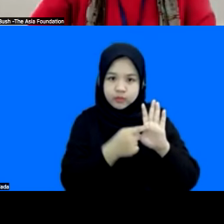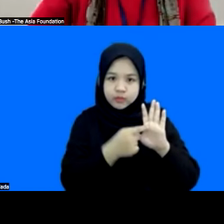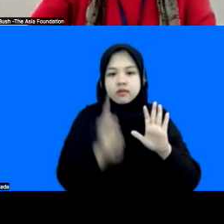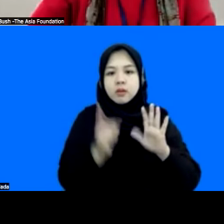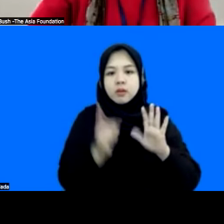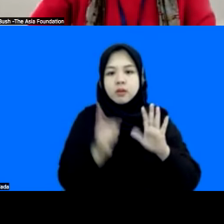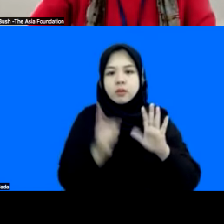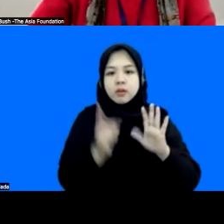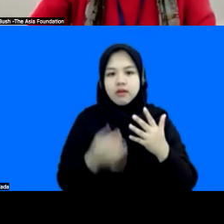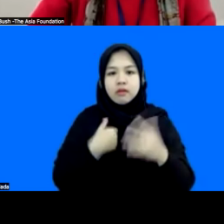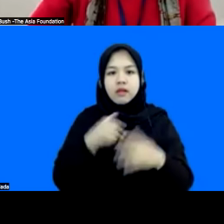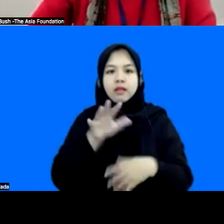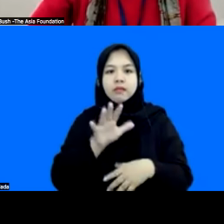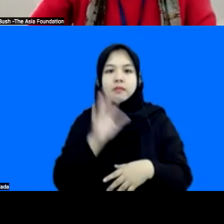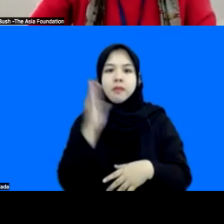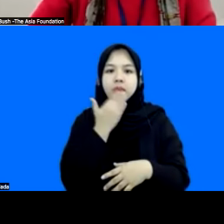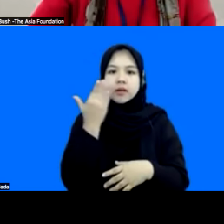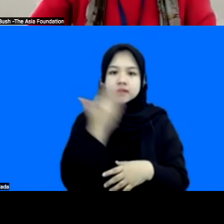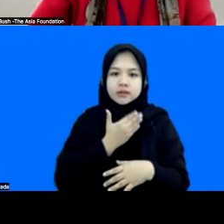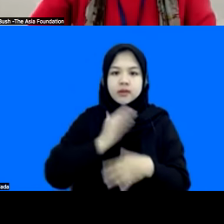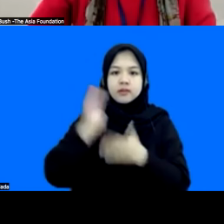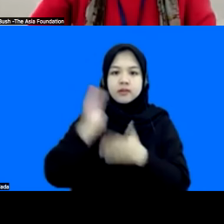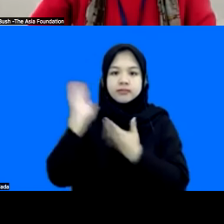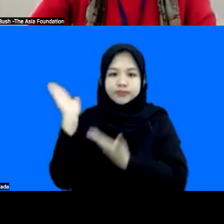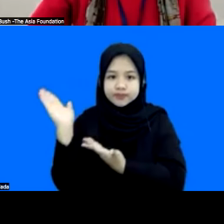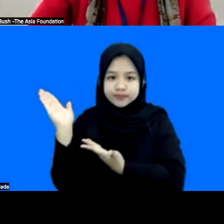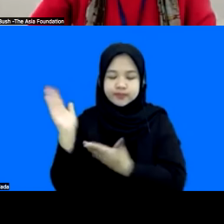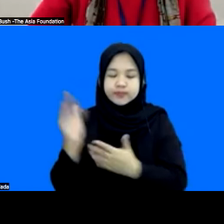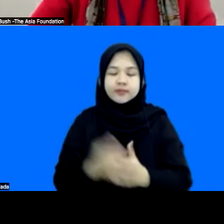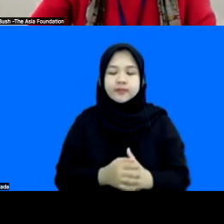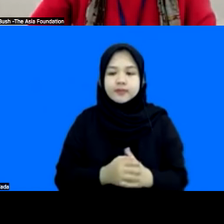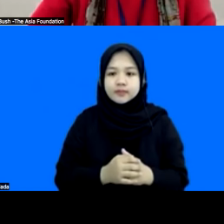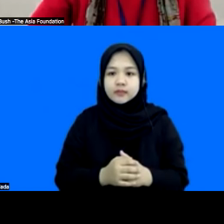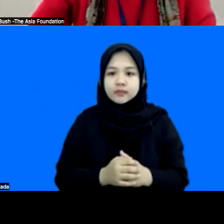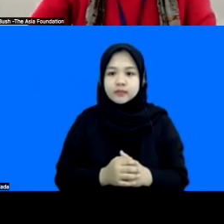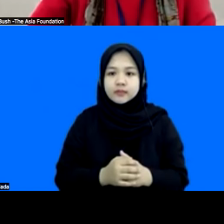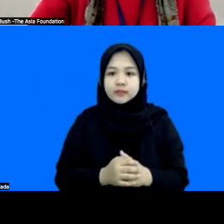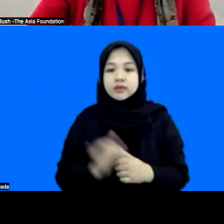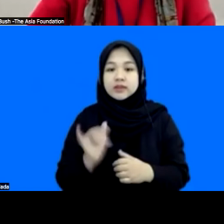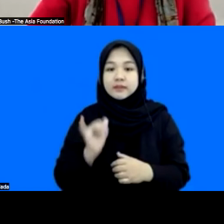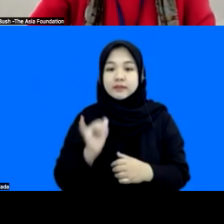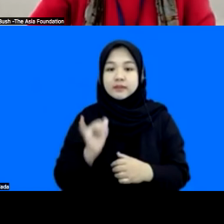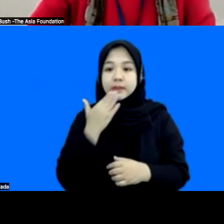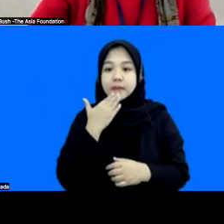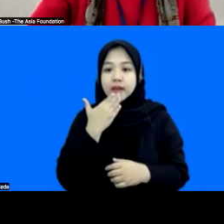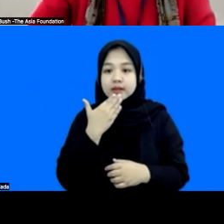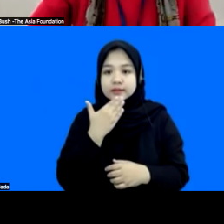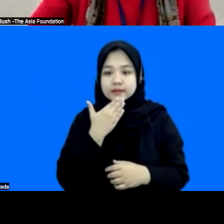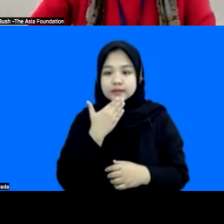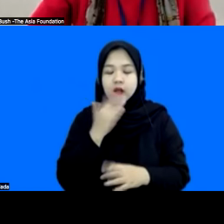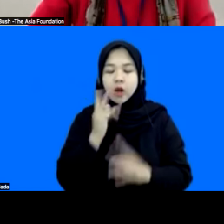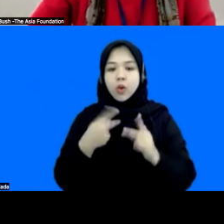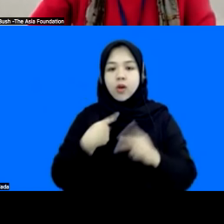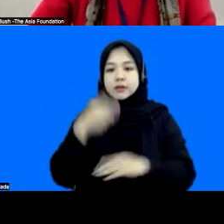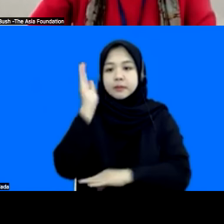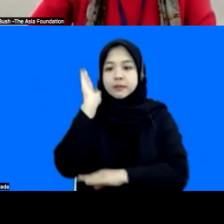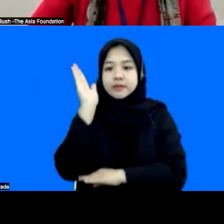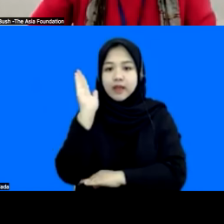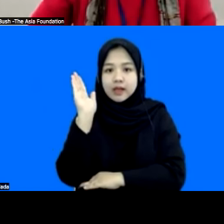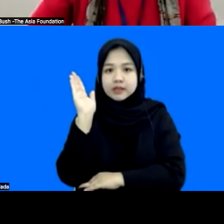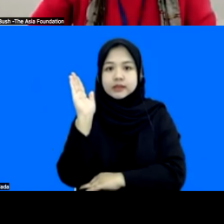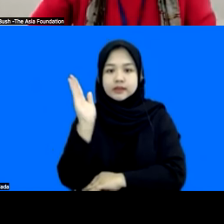screen. As per the norm, when speakers are presenting, we ask everyone to keep yourself on mute, please.